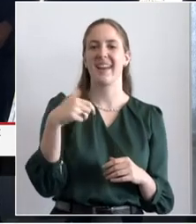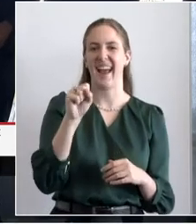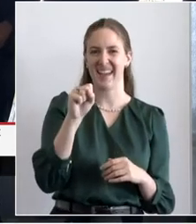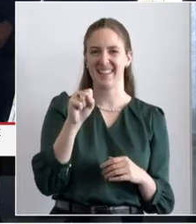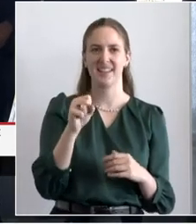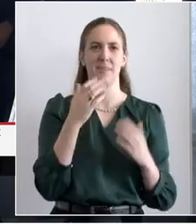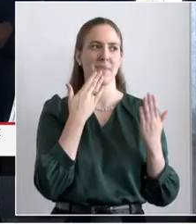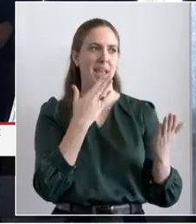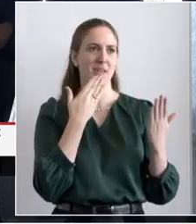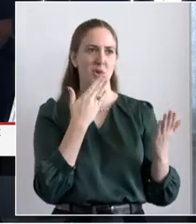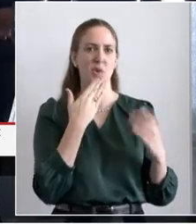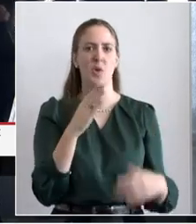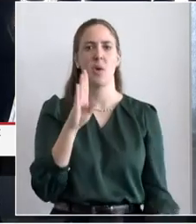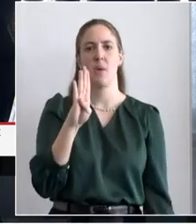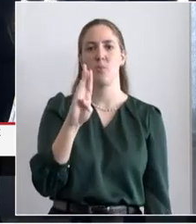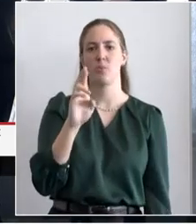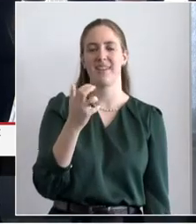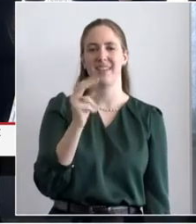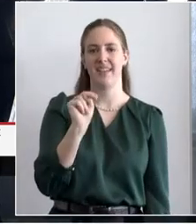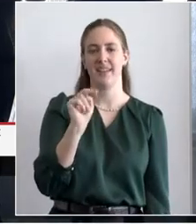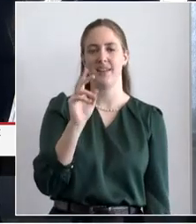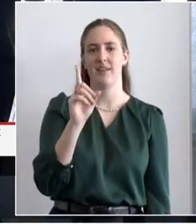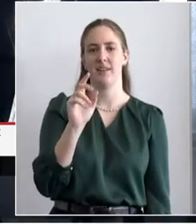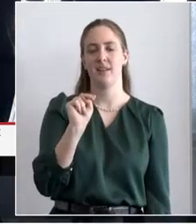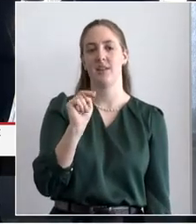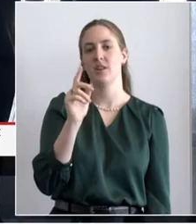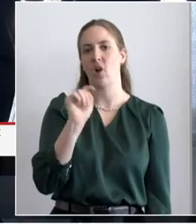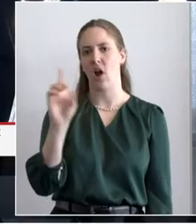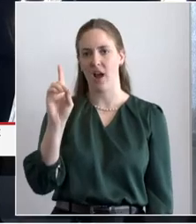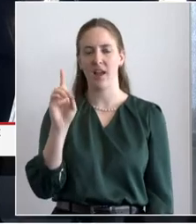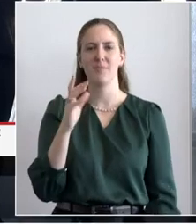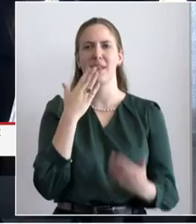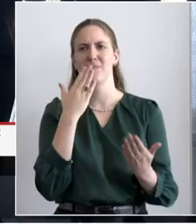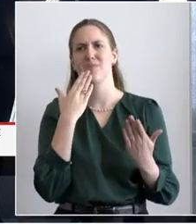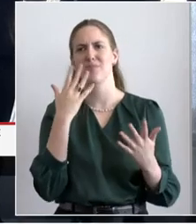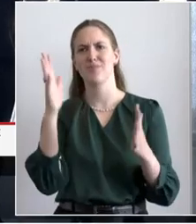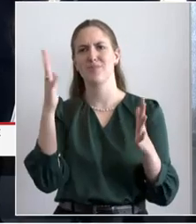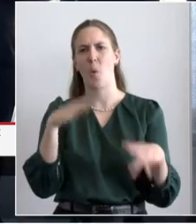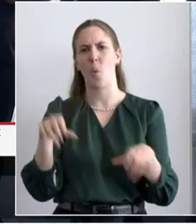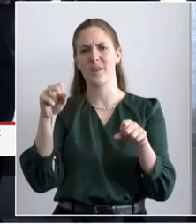Jim Steppes. Give them a round of applause for hosting us.